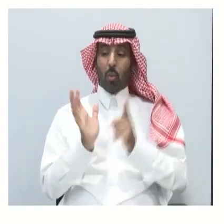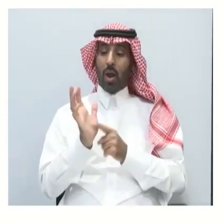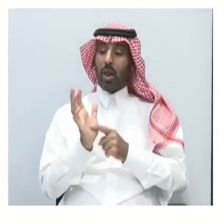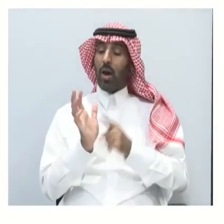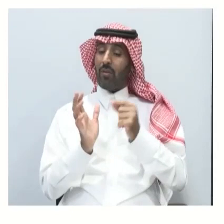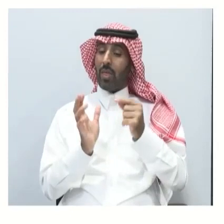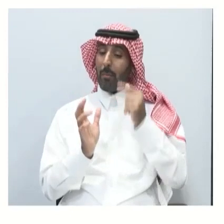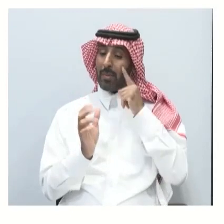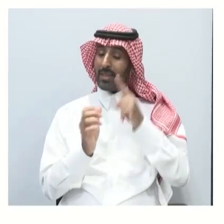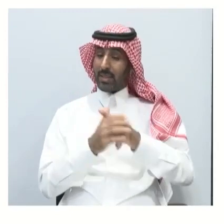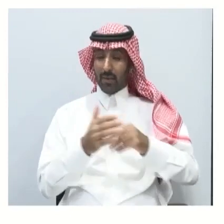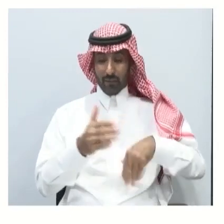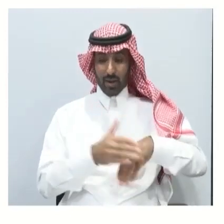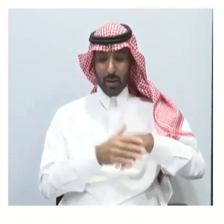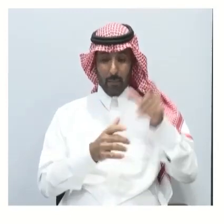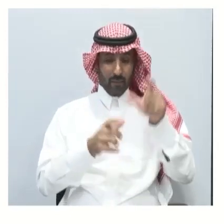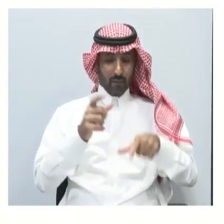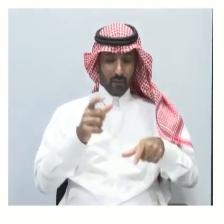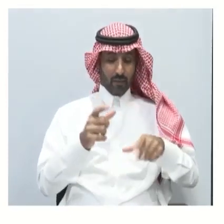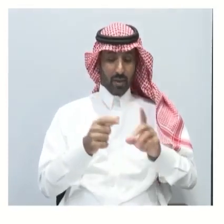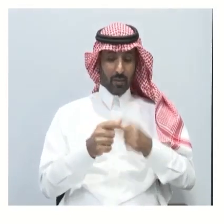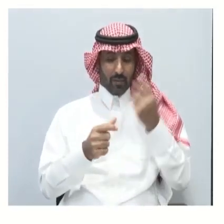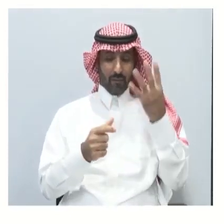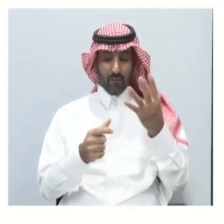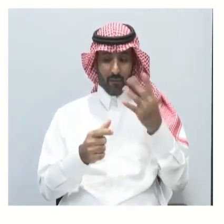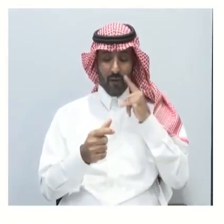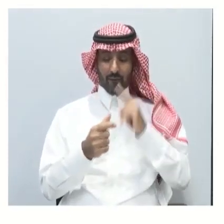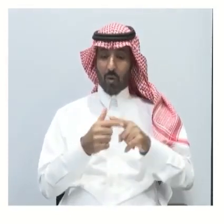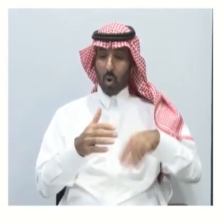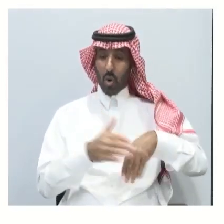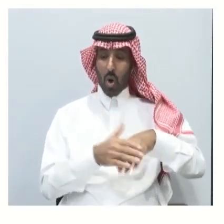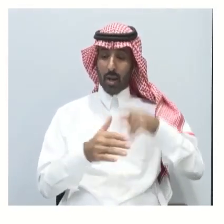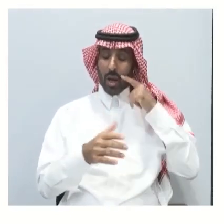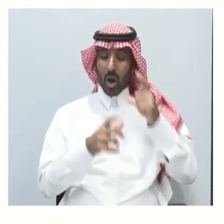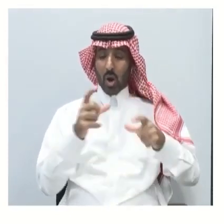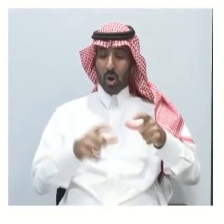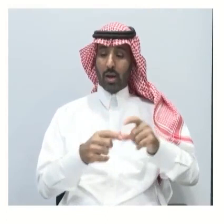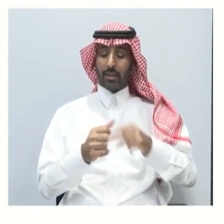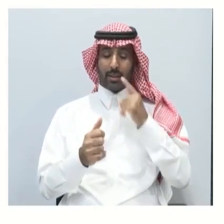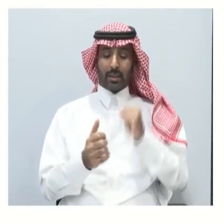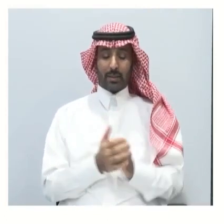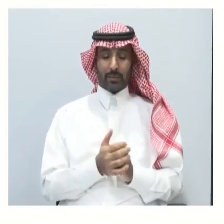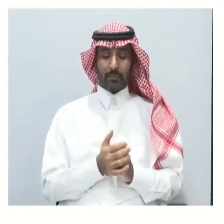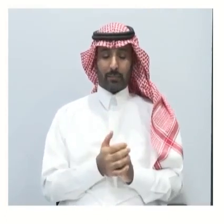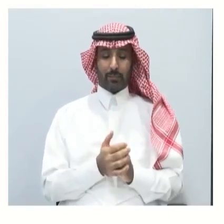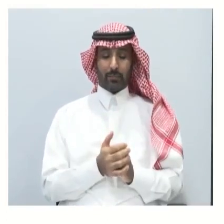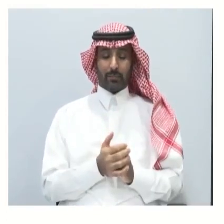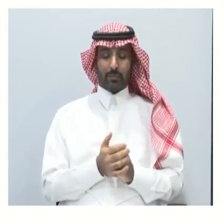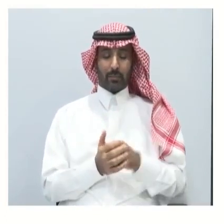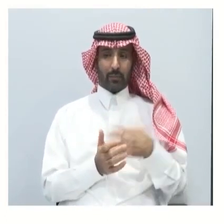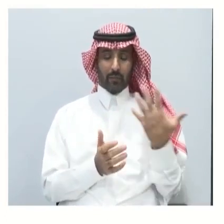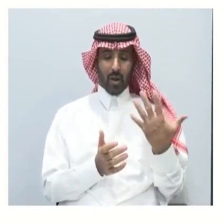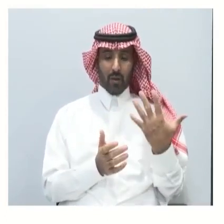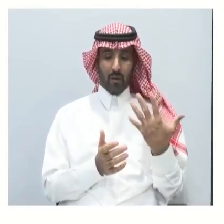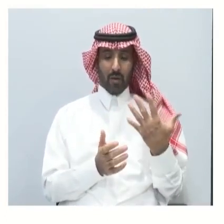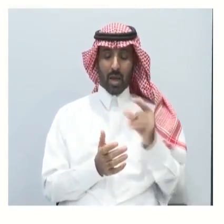best football strikers. We have number four, four goals, 1984 Summer Olympics.